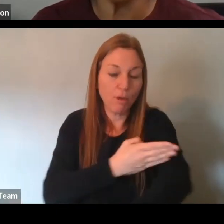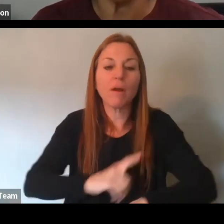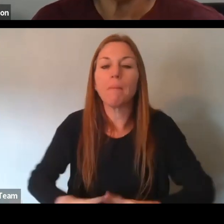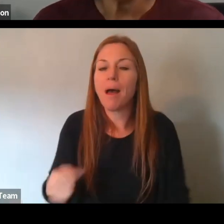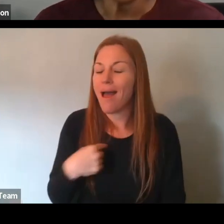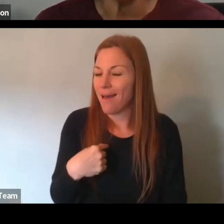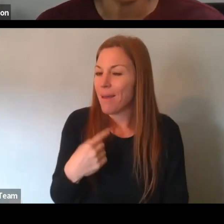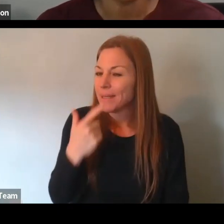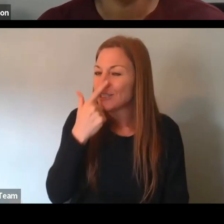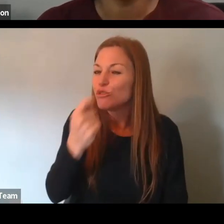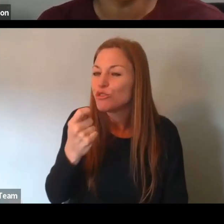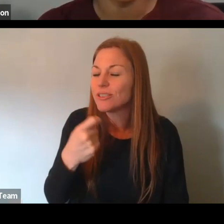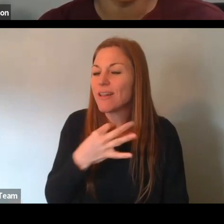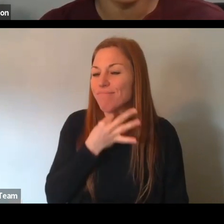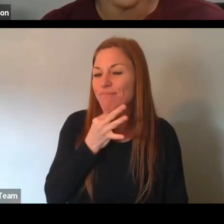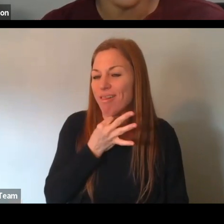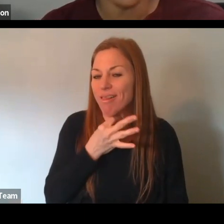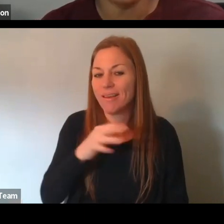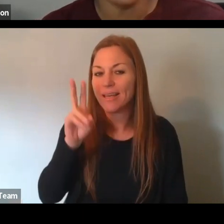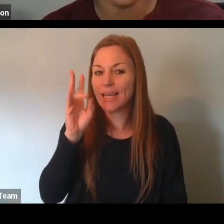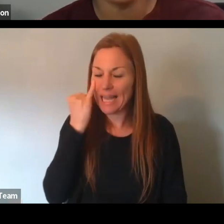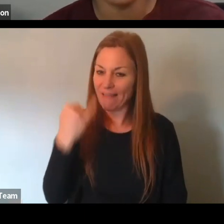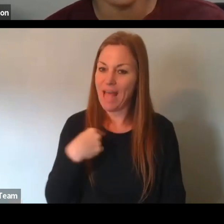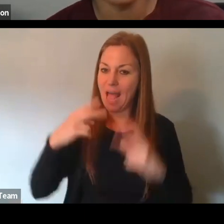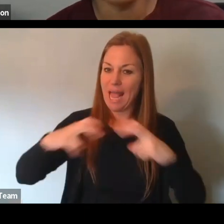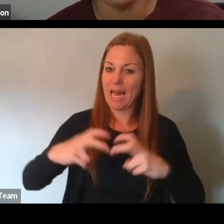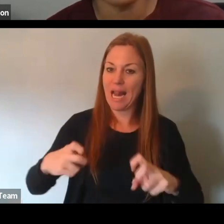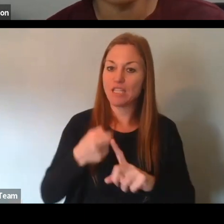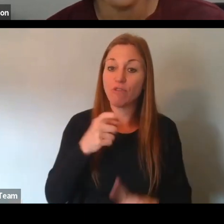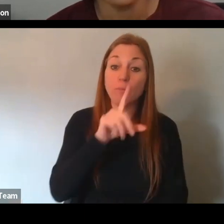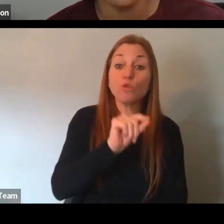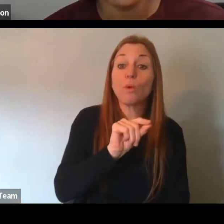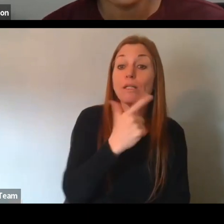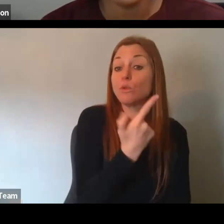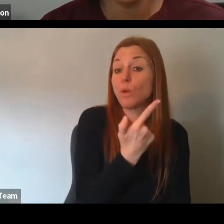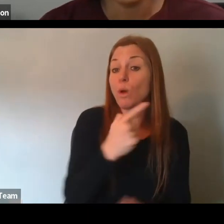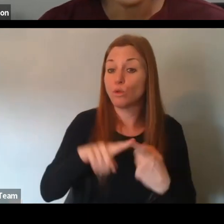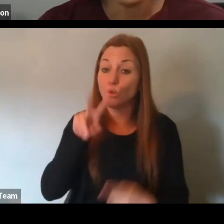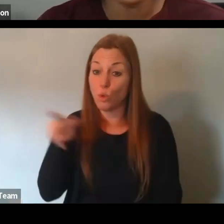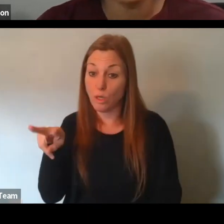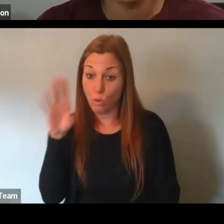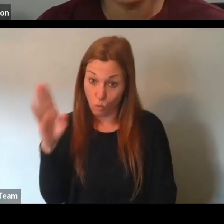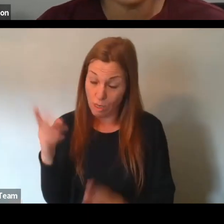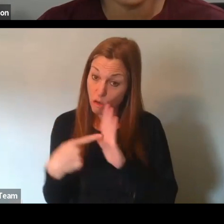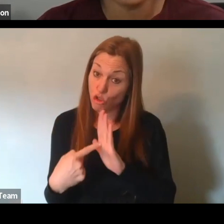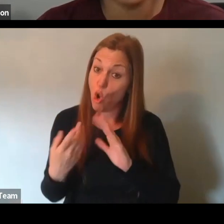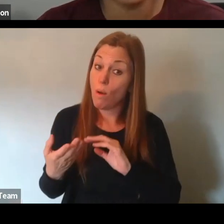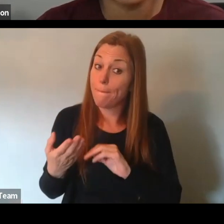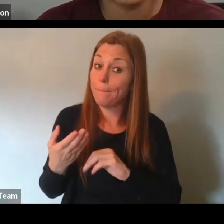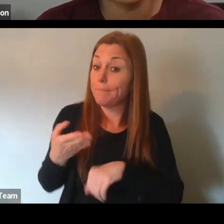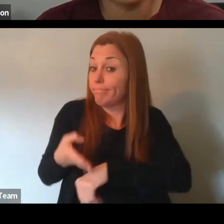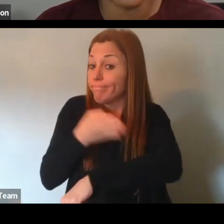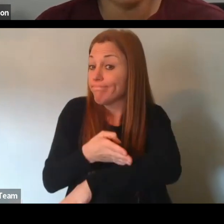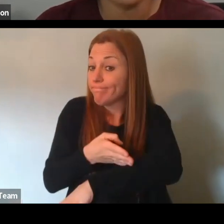from 2021 to 2022. But having said that, as a brief summary of what we found, we